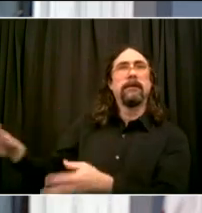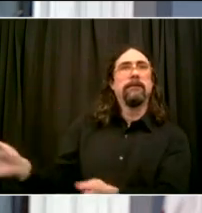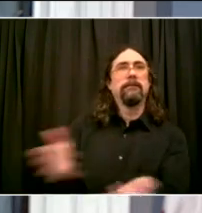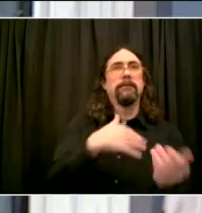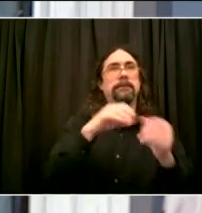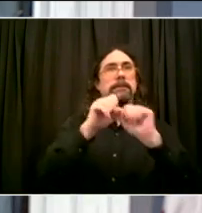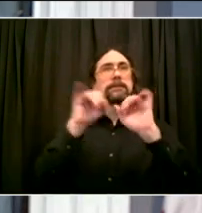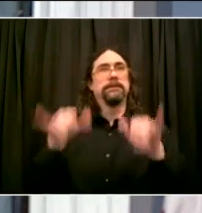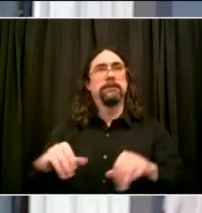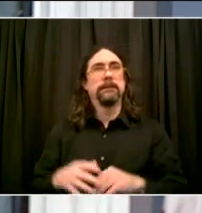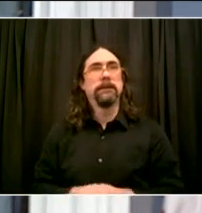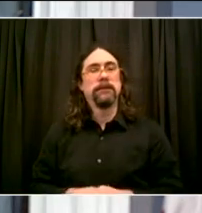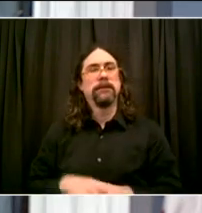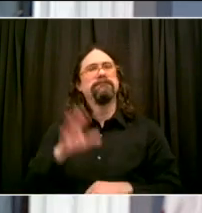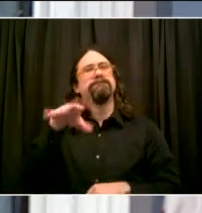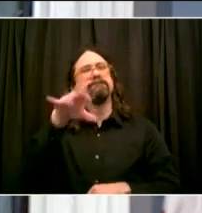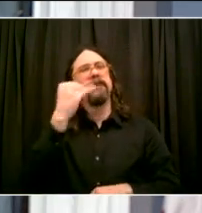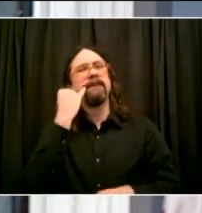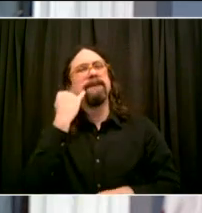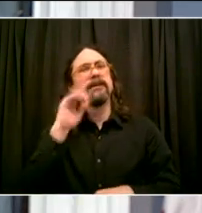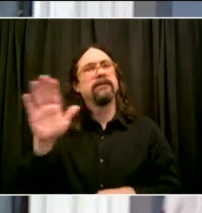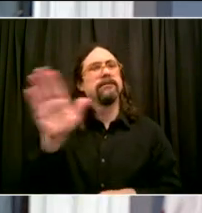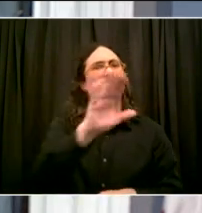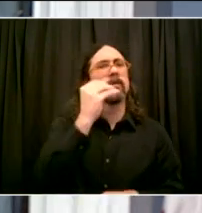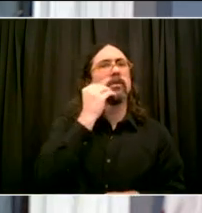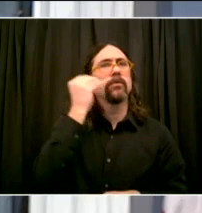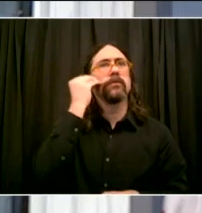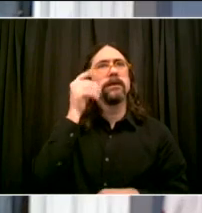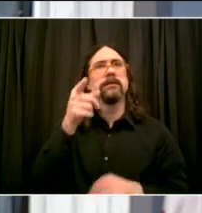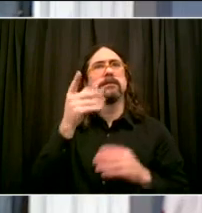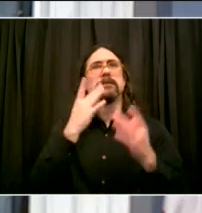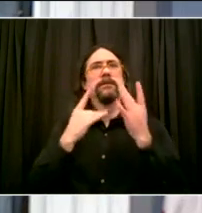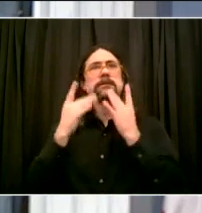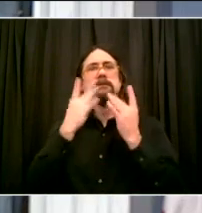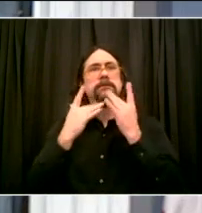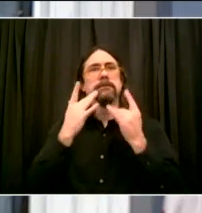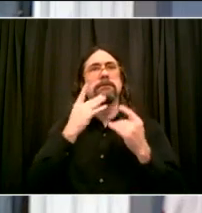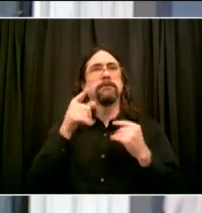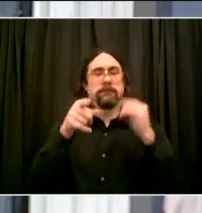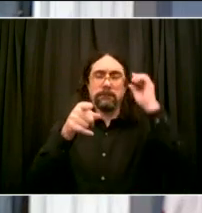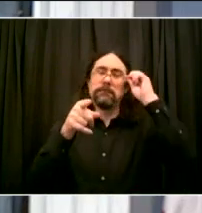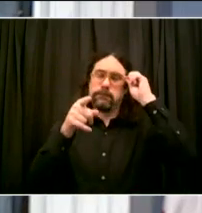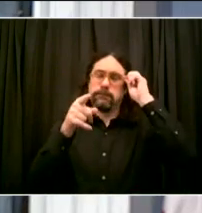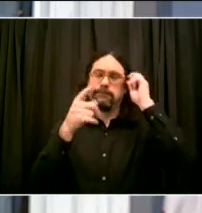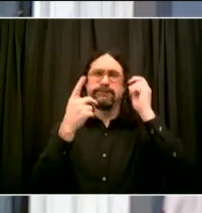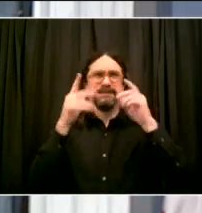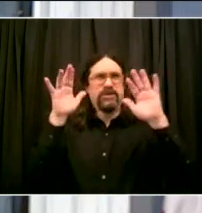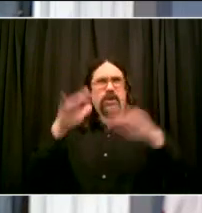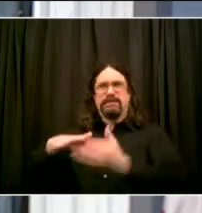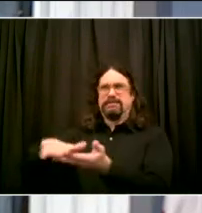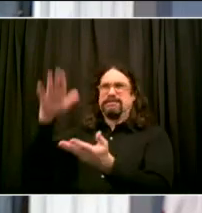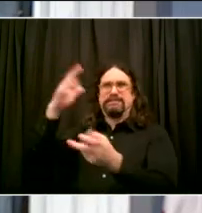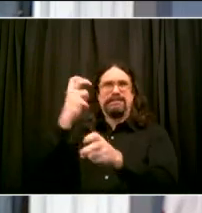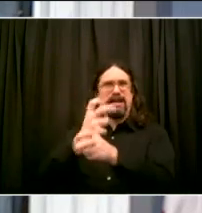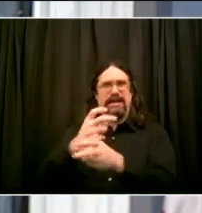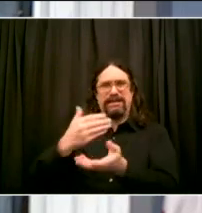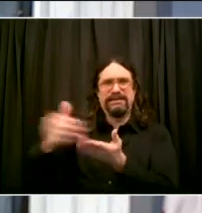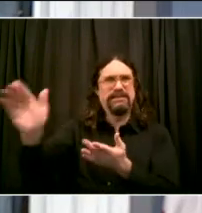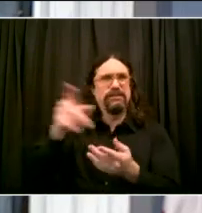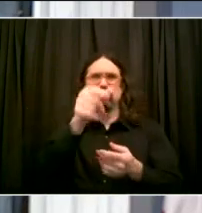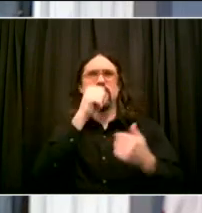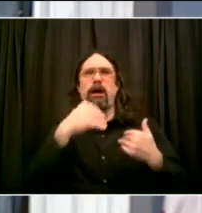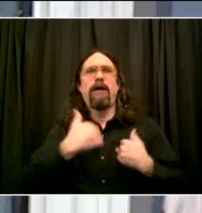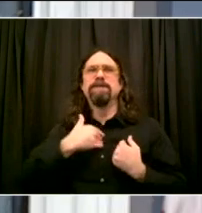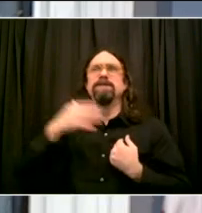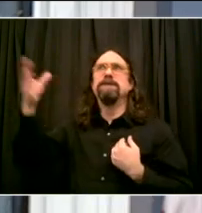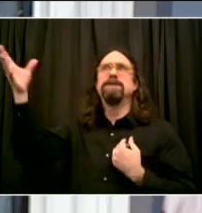catch basins and the hydrants. A little note to everybody about shoveling today. Remember, at some point, we will see the cessation of all snowfall.